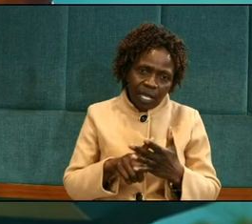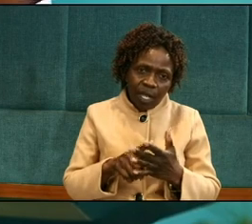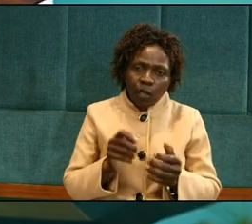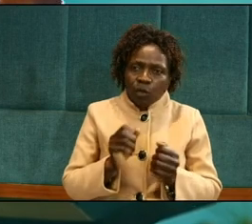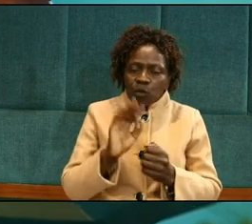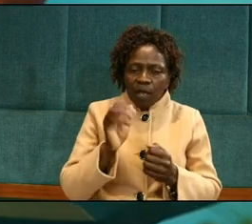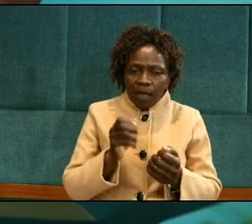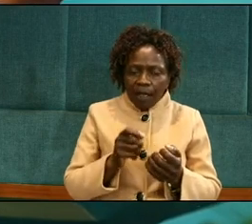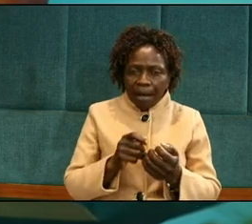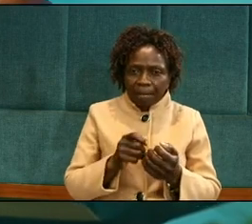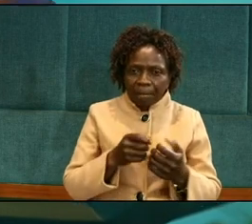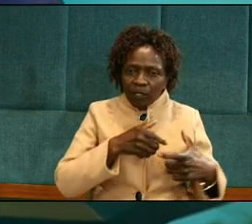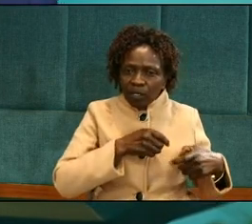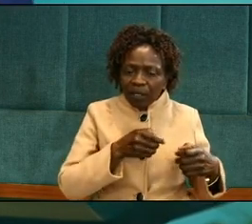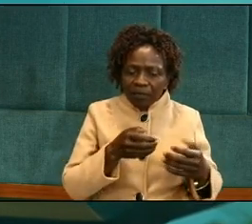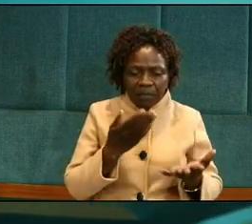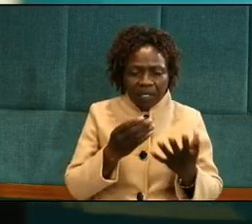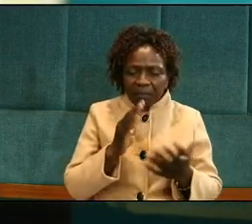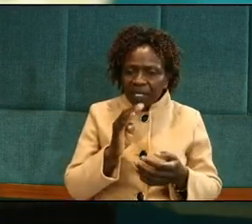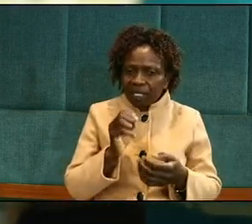your partner would be number